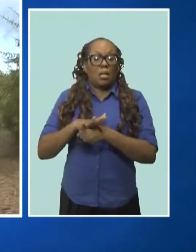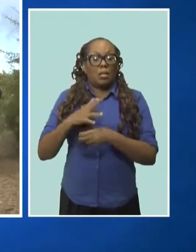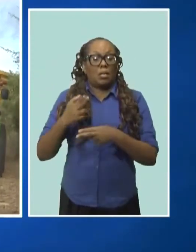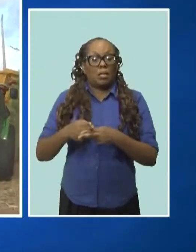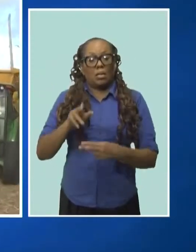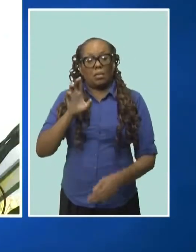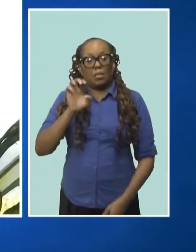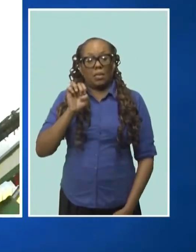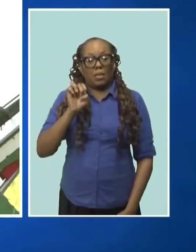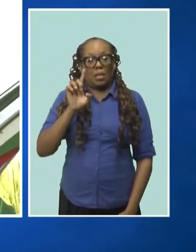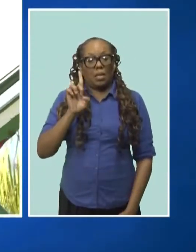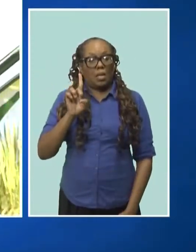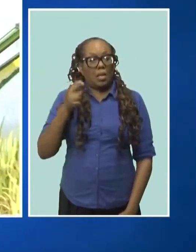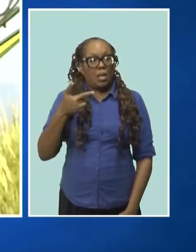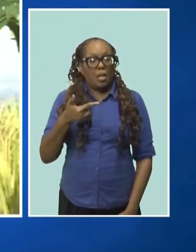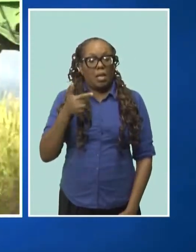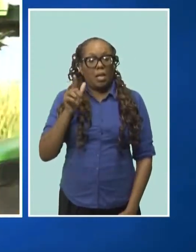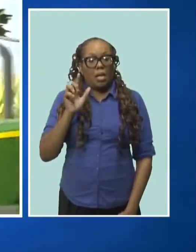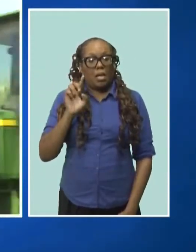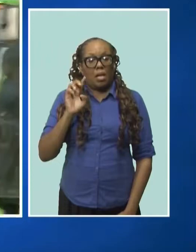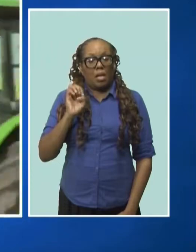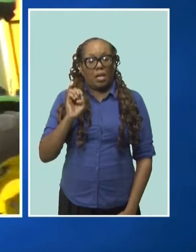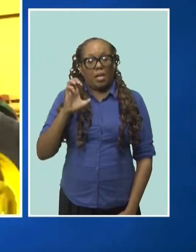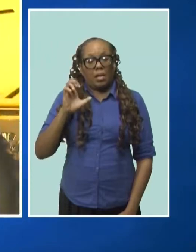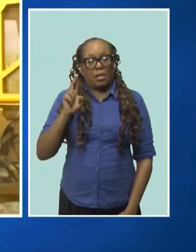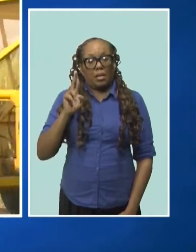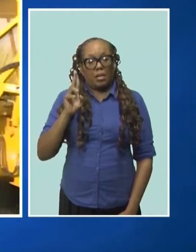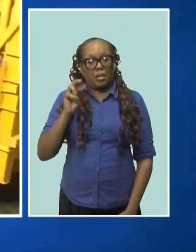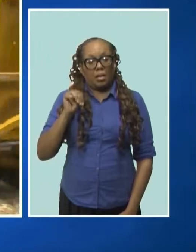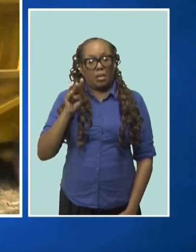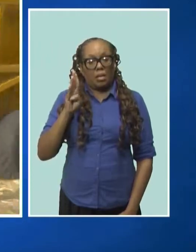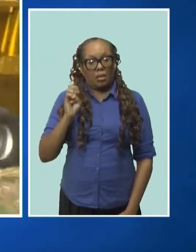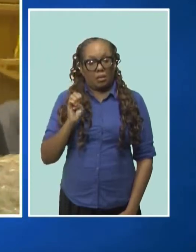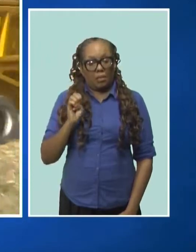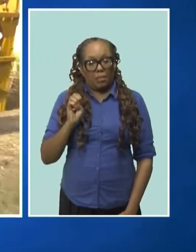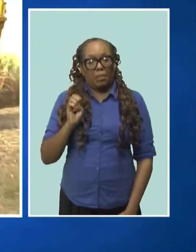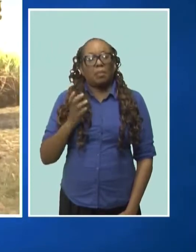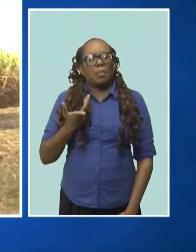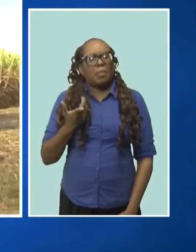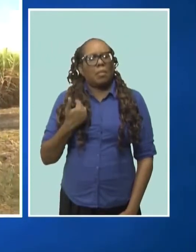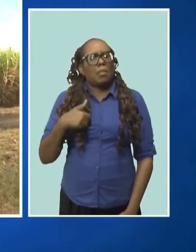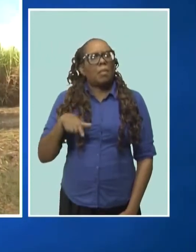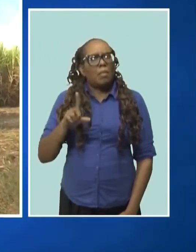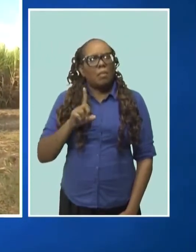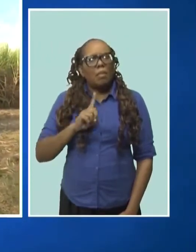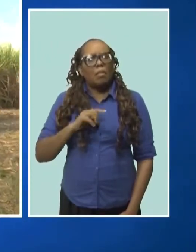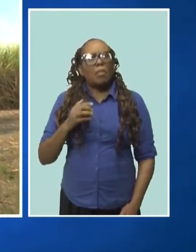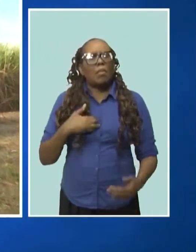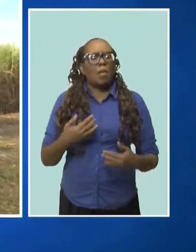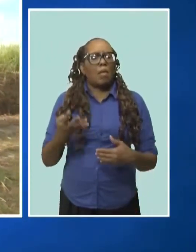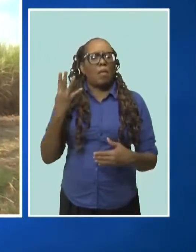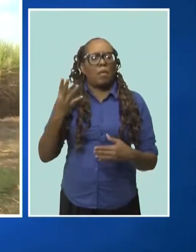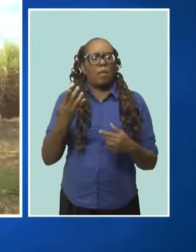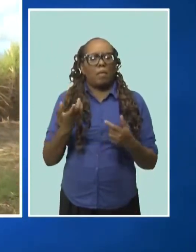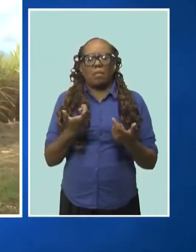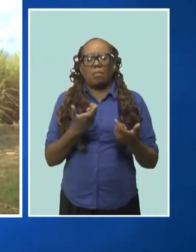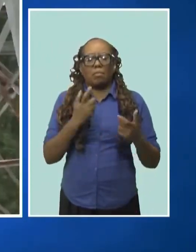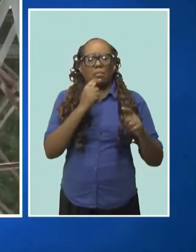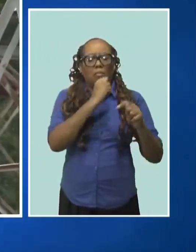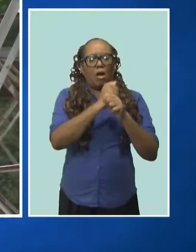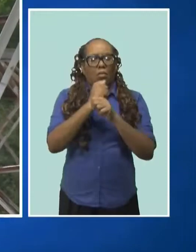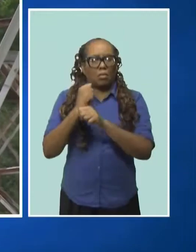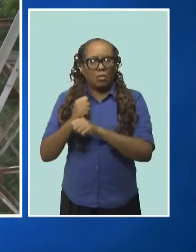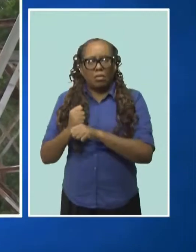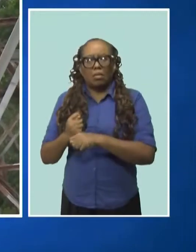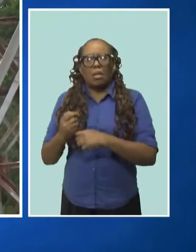Firehill, and we reaped 4 tipping trailers of canes so far. I